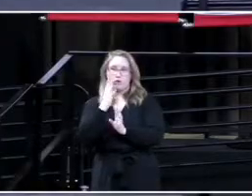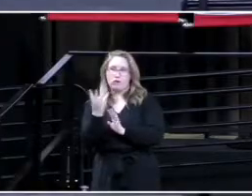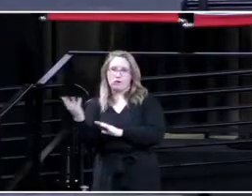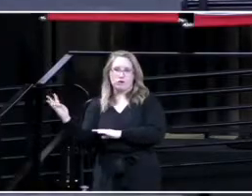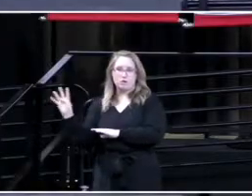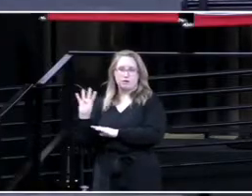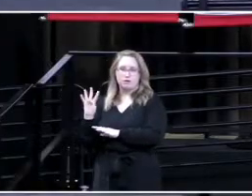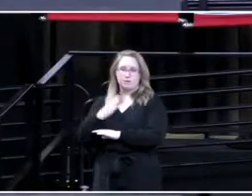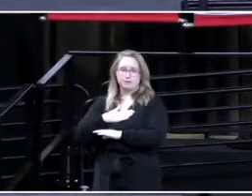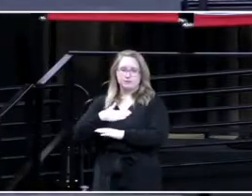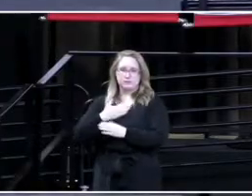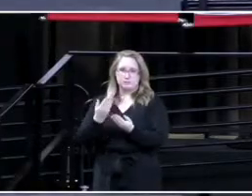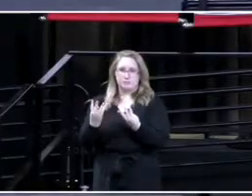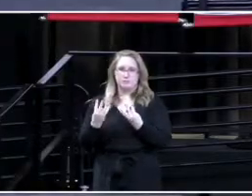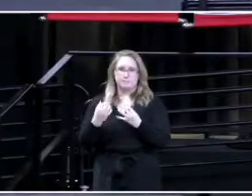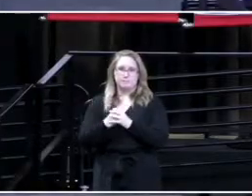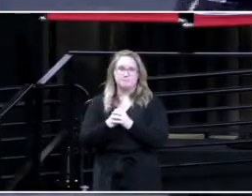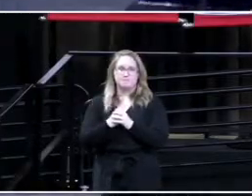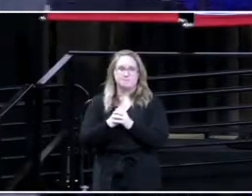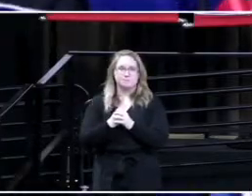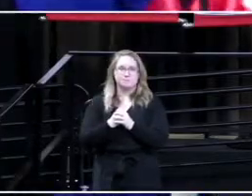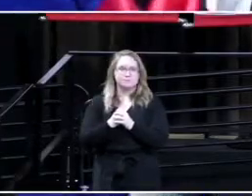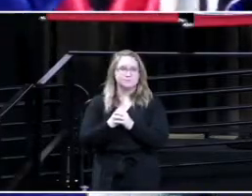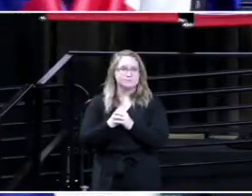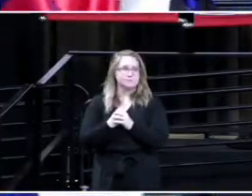the platform.